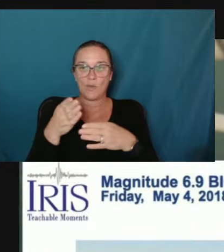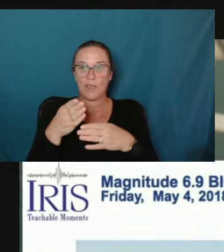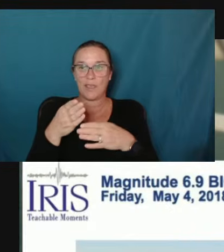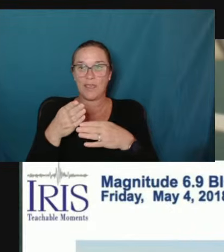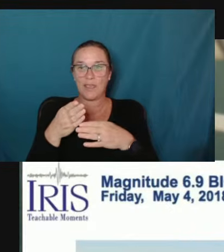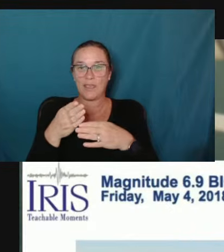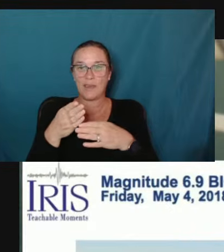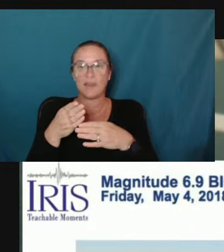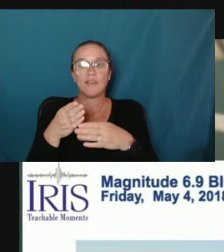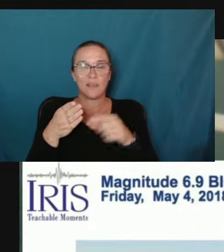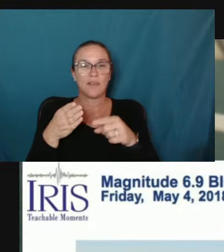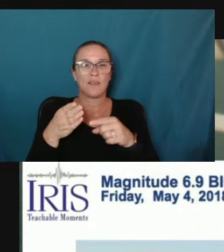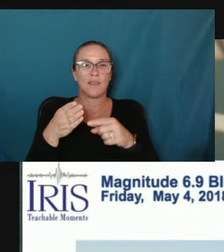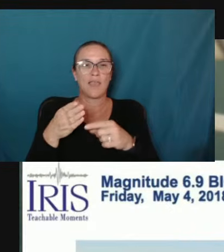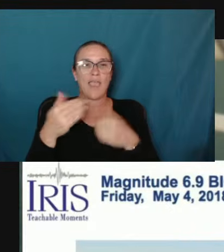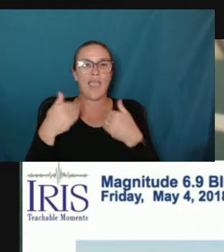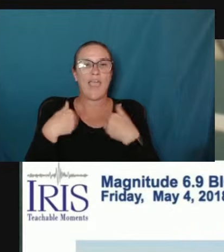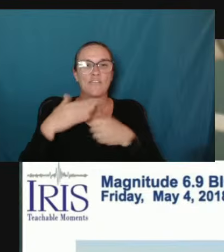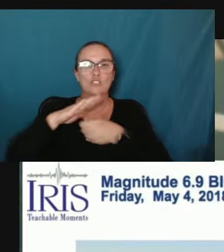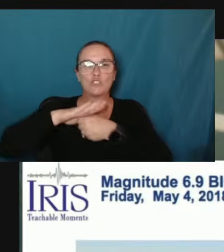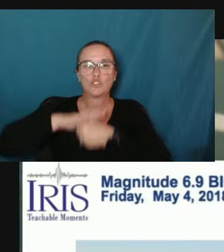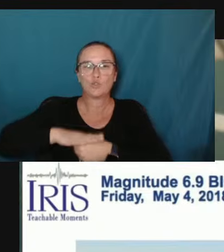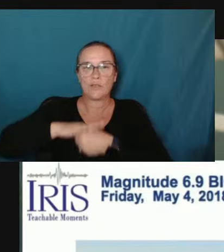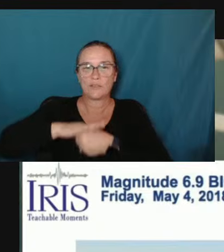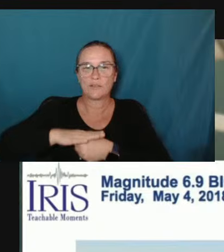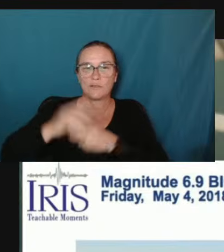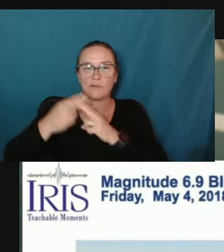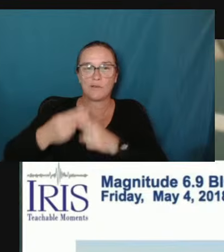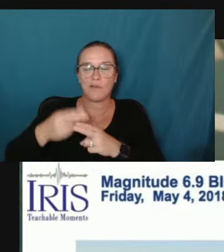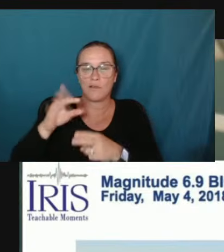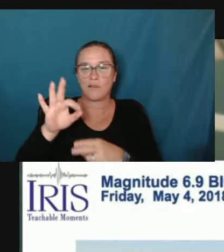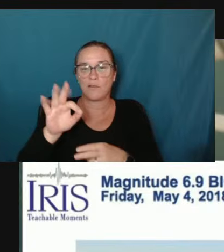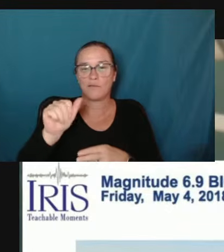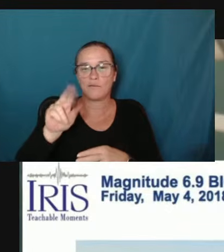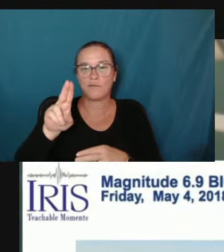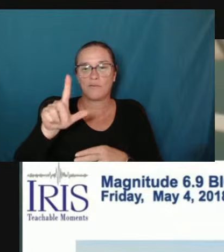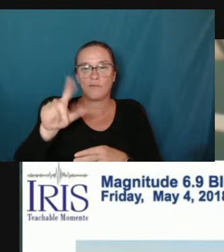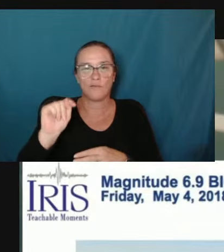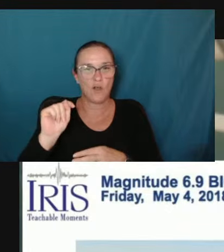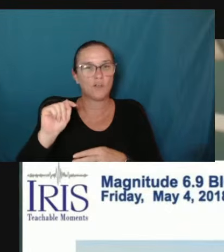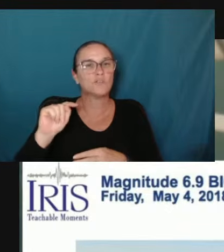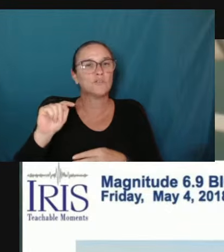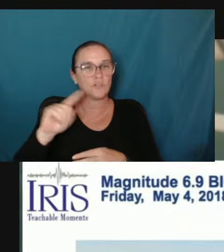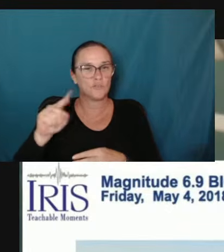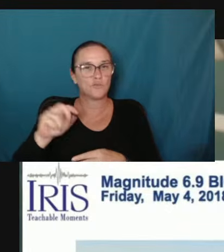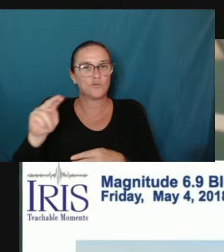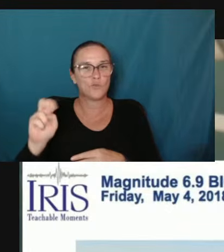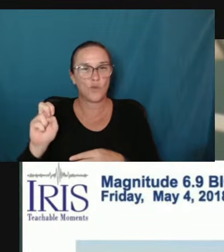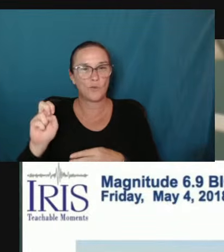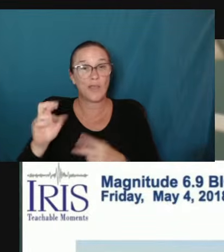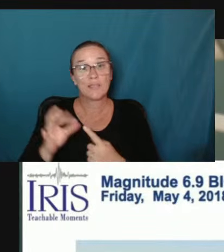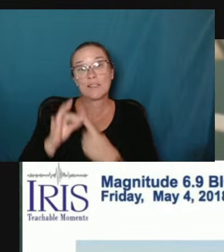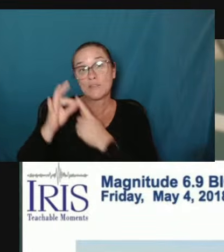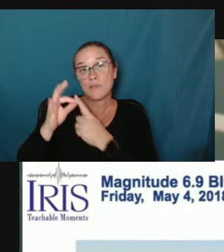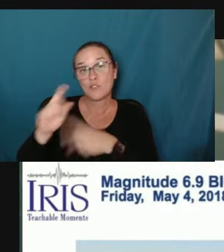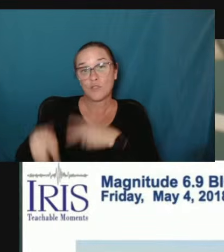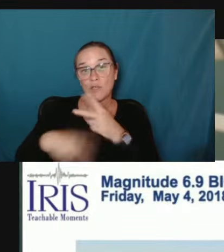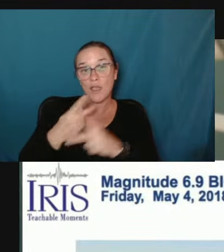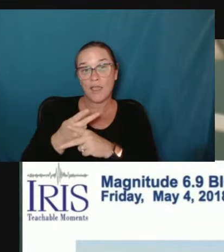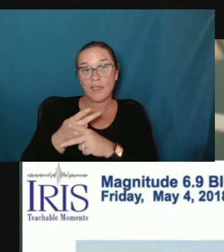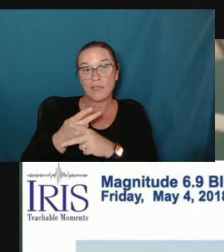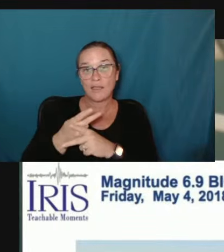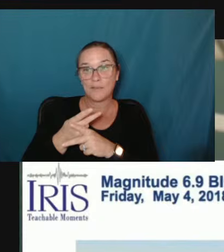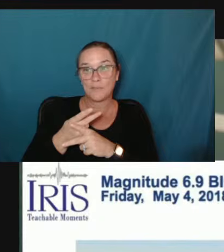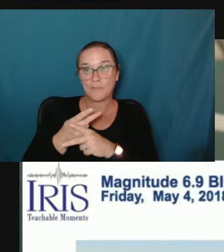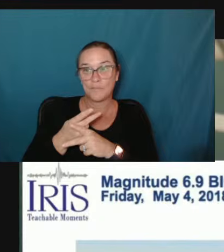stress. It's a fault zone. It's a major fault zone. It's a special kind of fault that separates